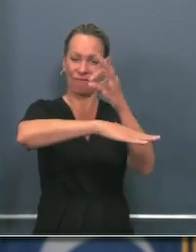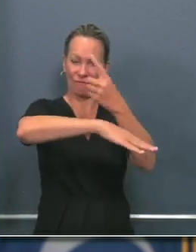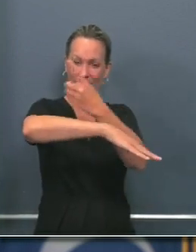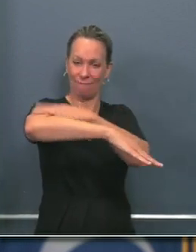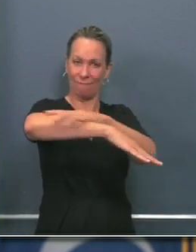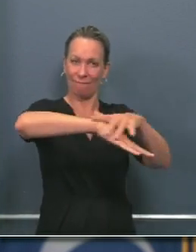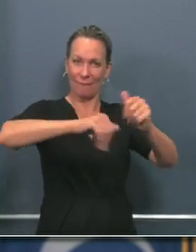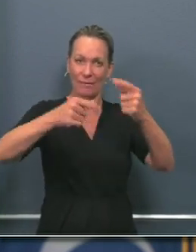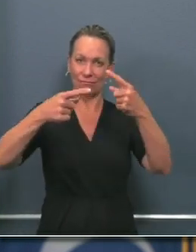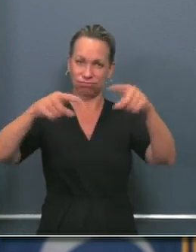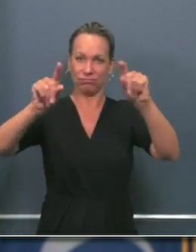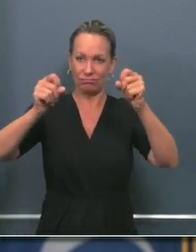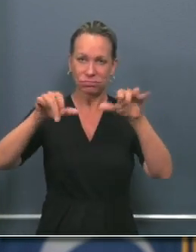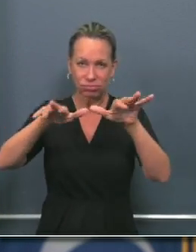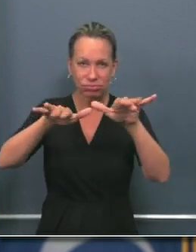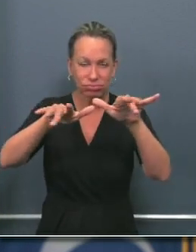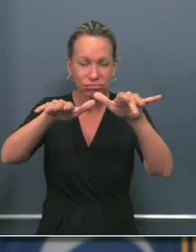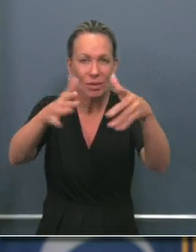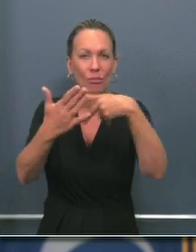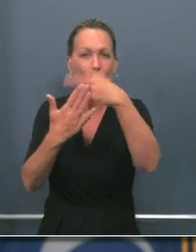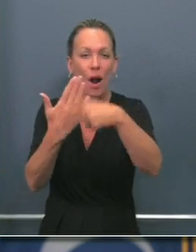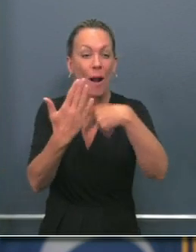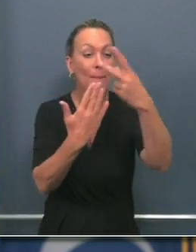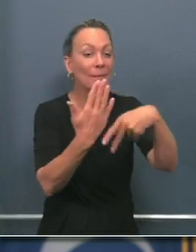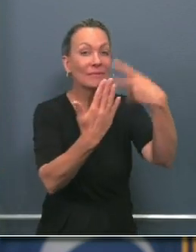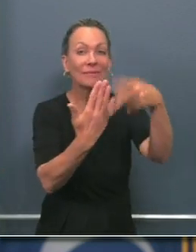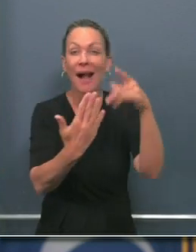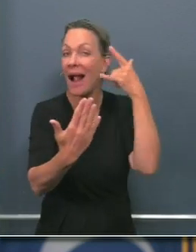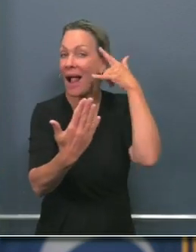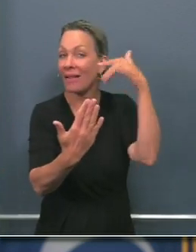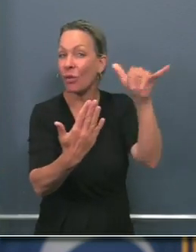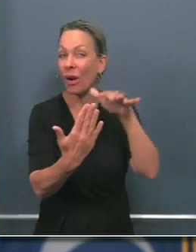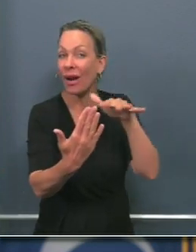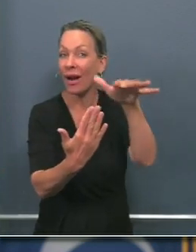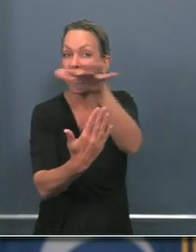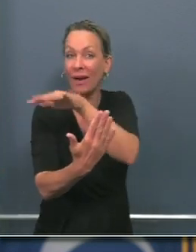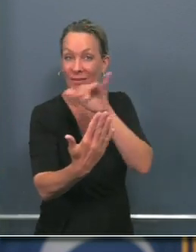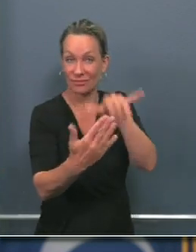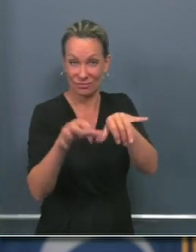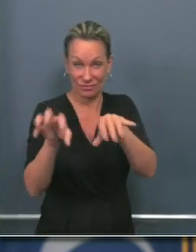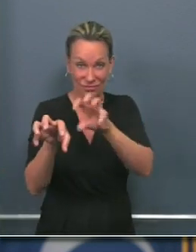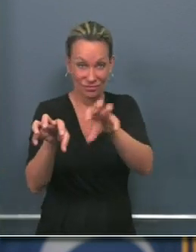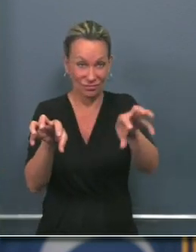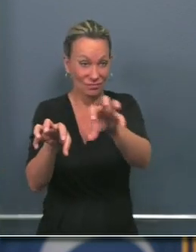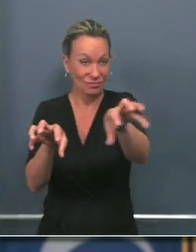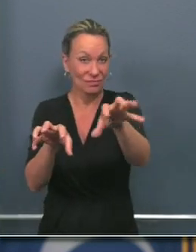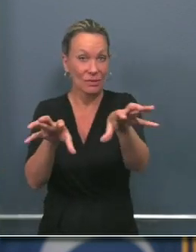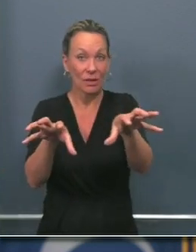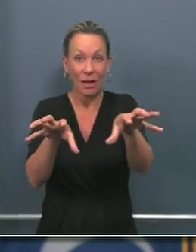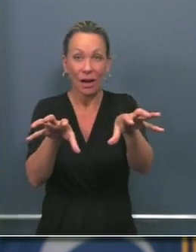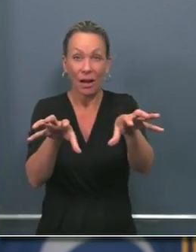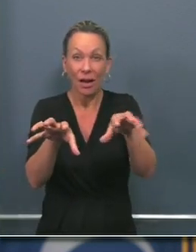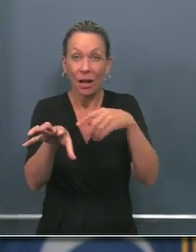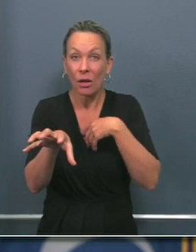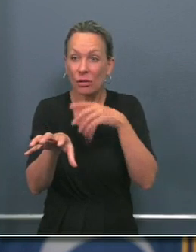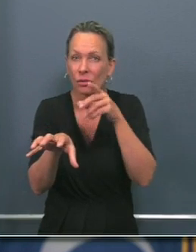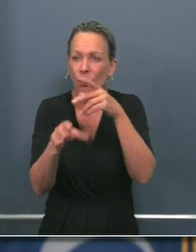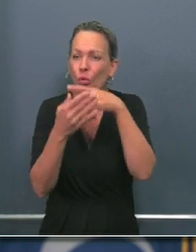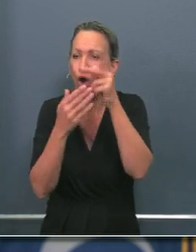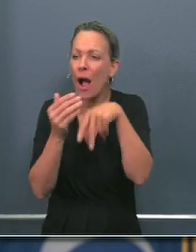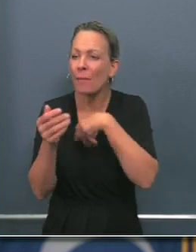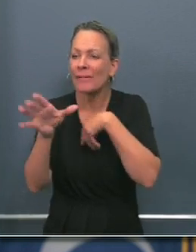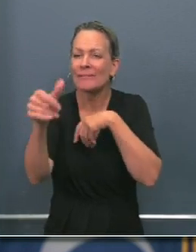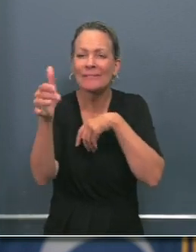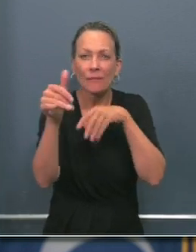and so much of our procurement is done in council and in partnership with those federal agencies, substantively